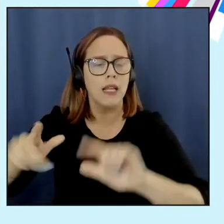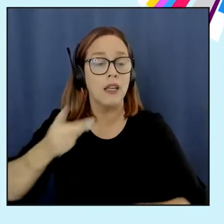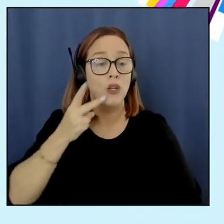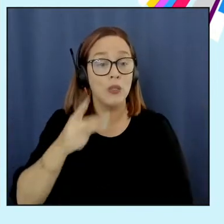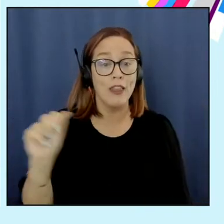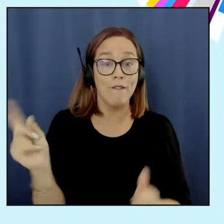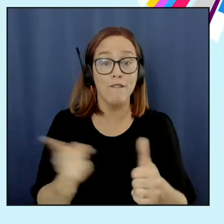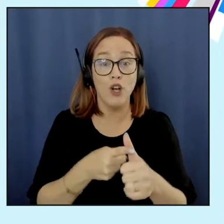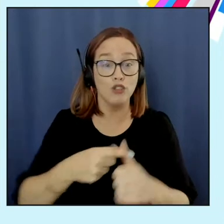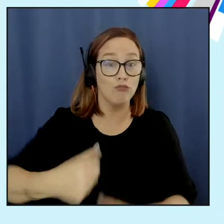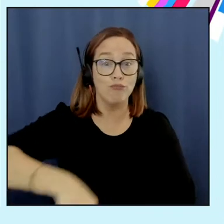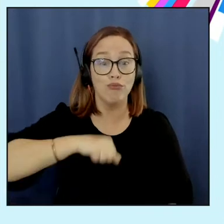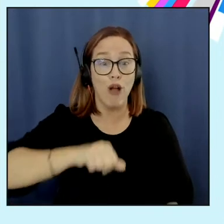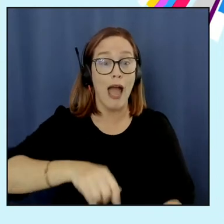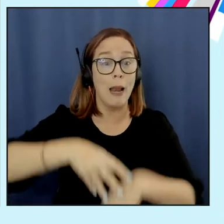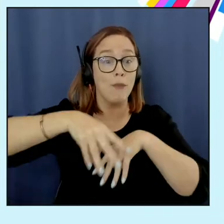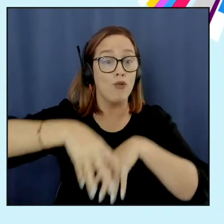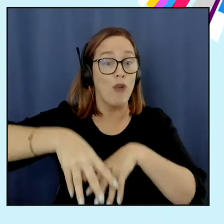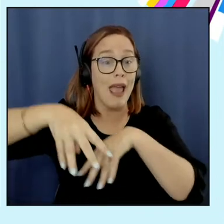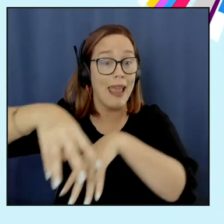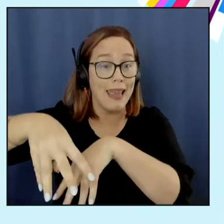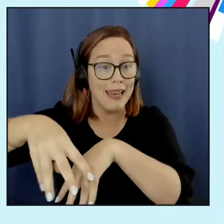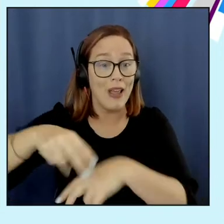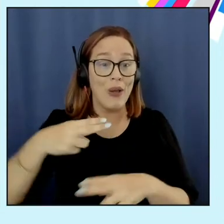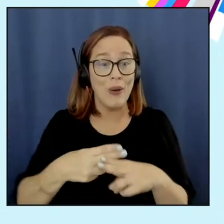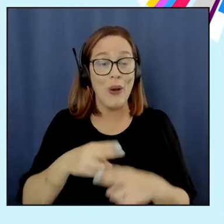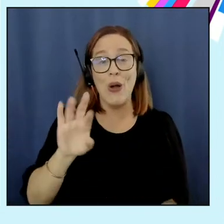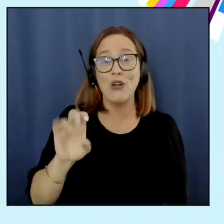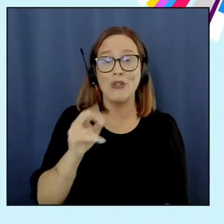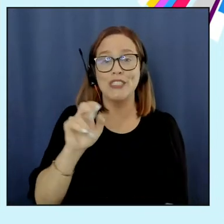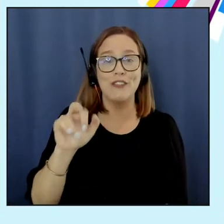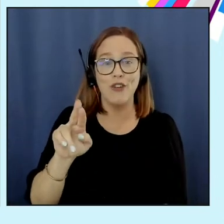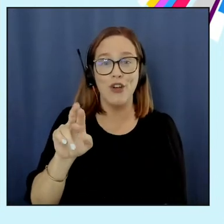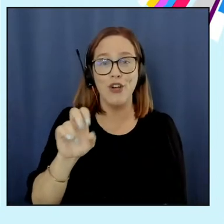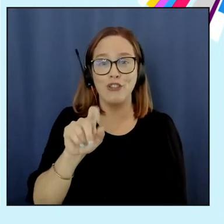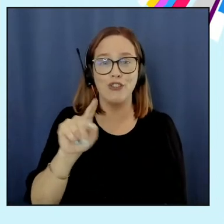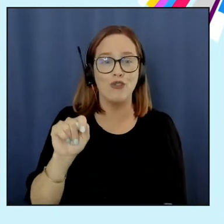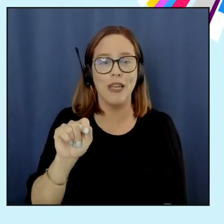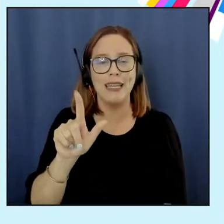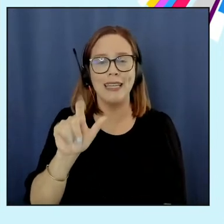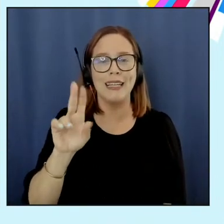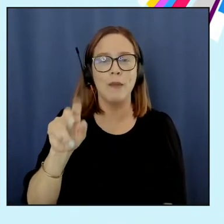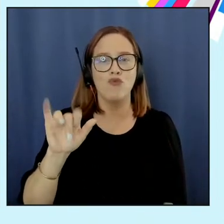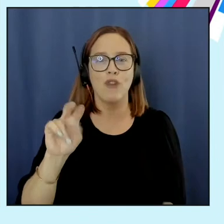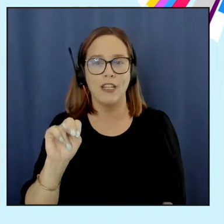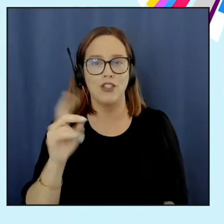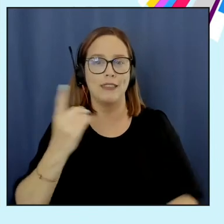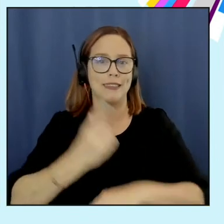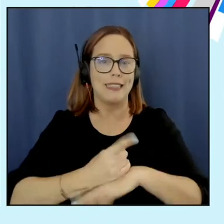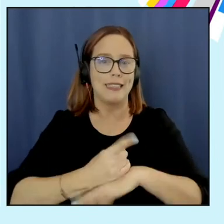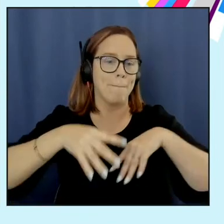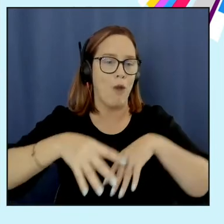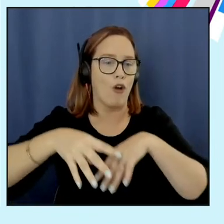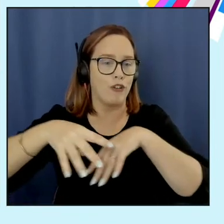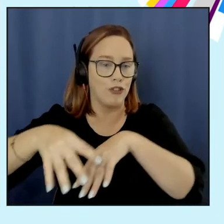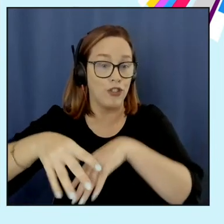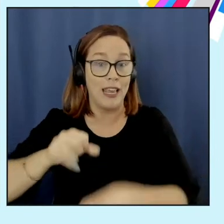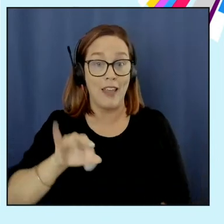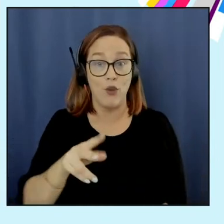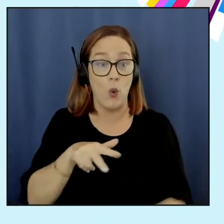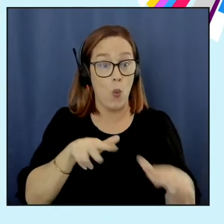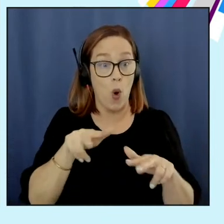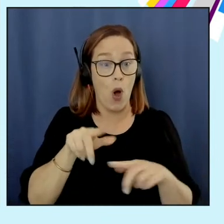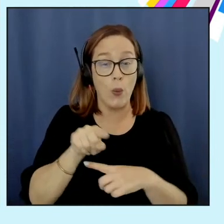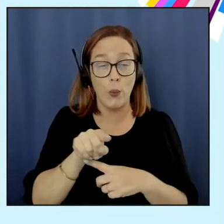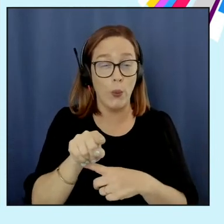1970, which was called the Christopher Street Liberation Day March. And if you walk over in the path along the park and a few places along